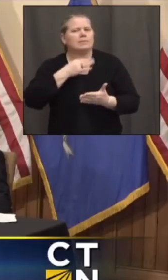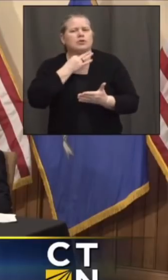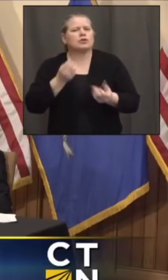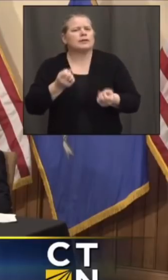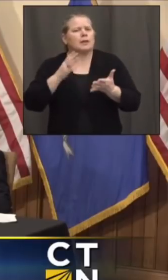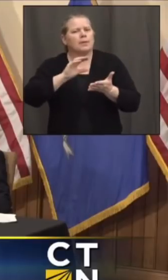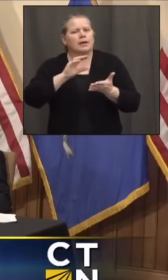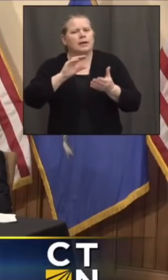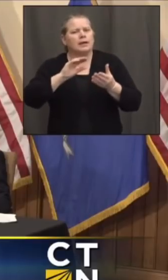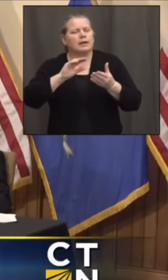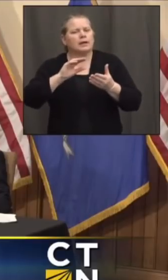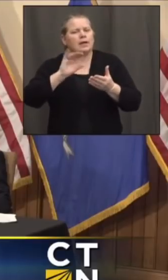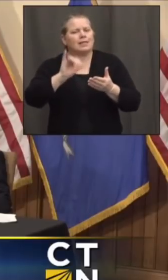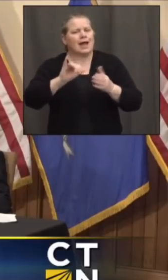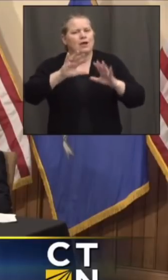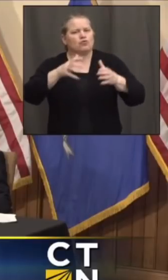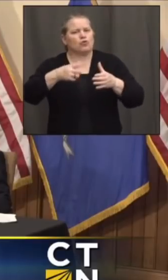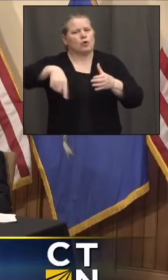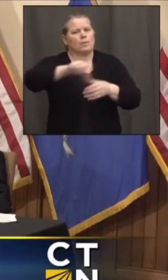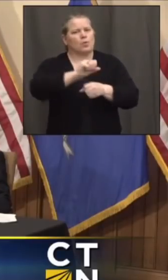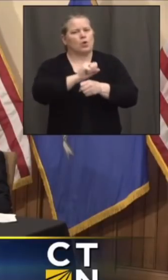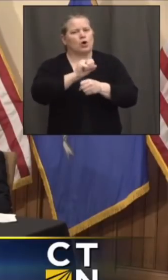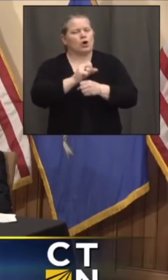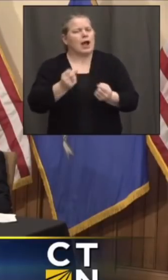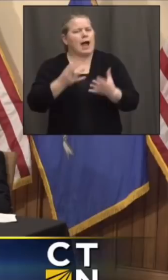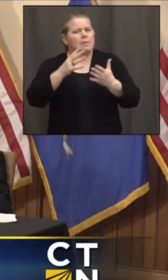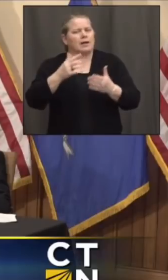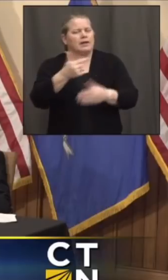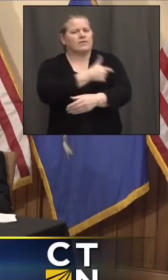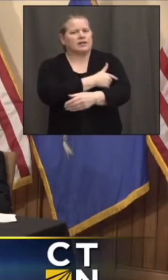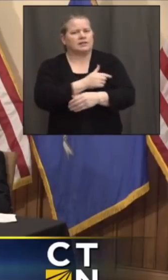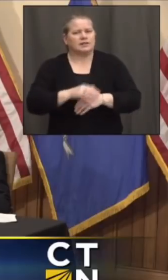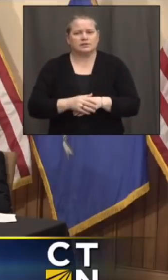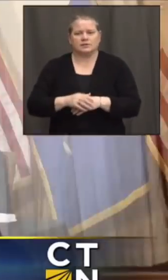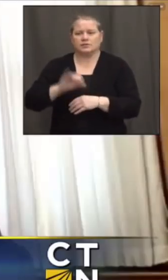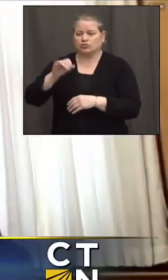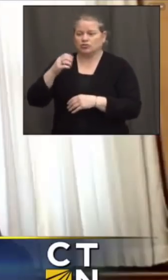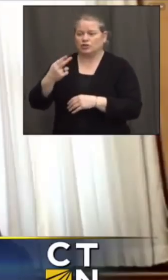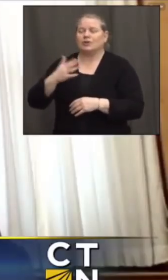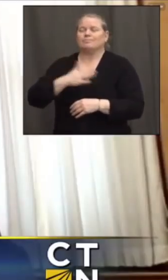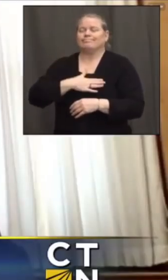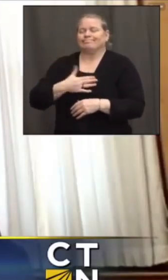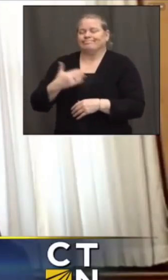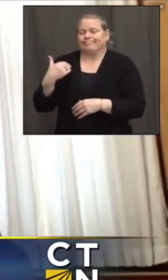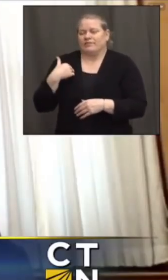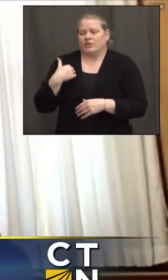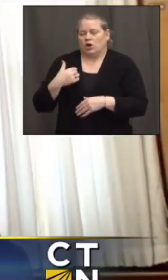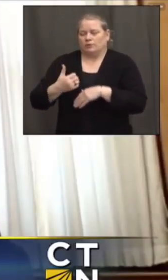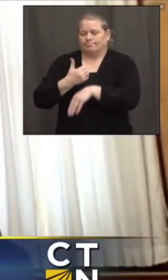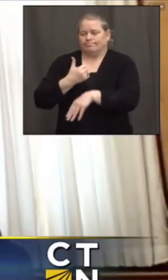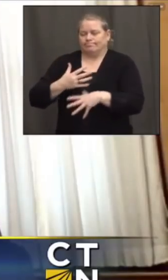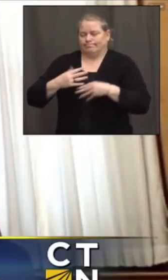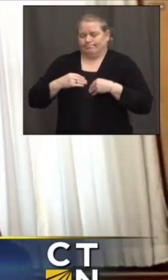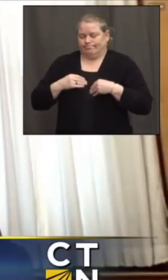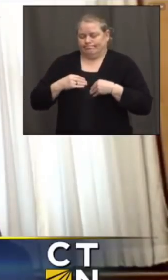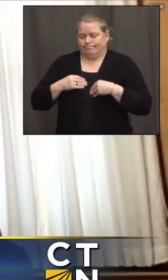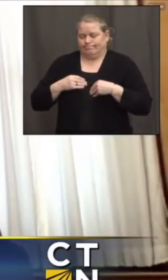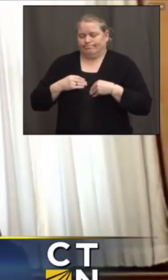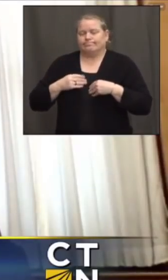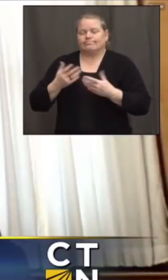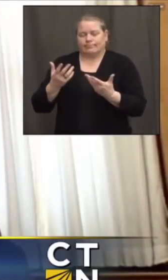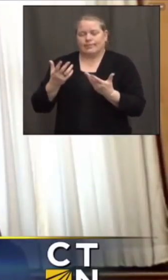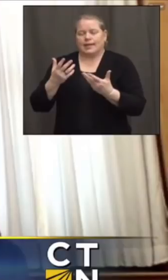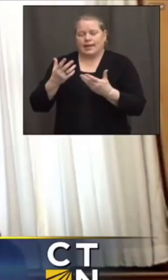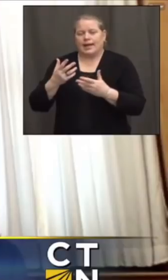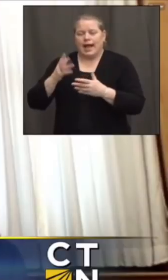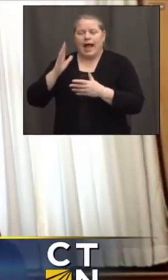Josh, any Yeah, insights? sorry, that's my fault. I didn't get back to you. We will do that. We think that there's some better federal data that's coming available soon,